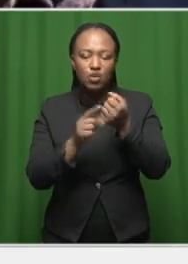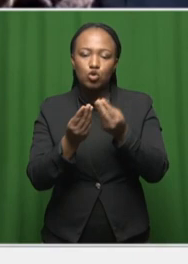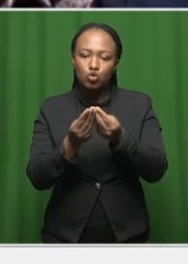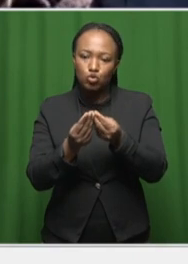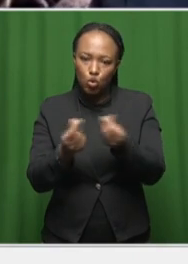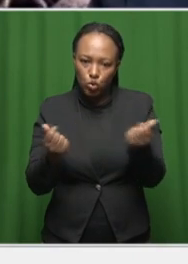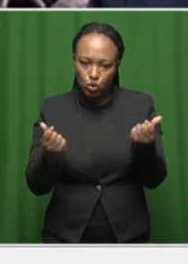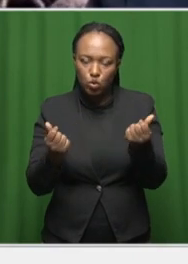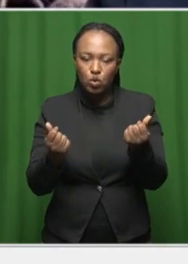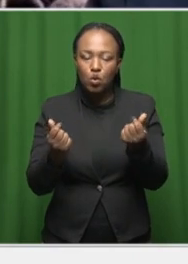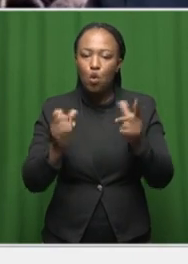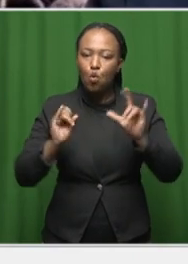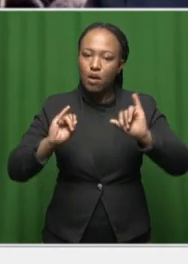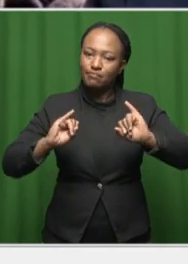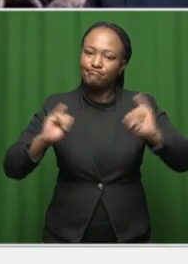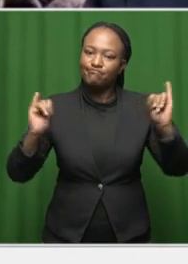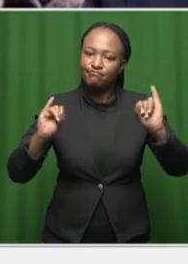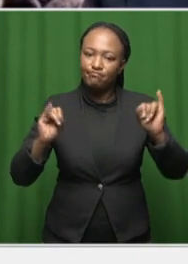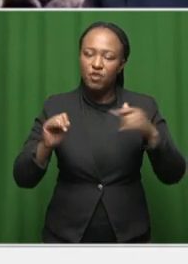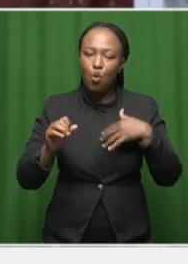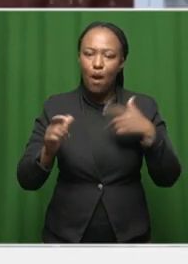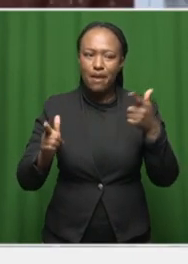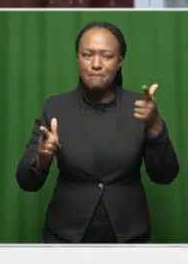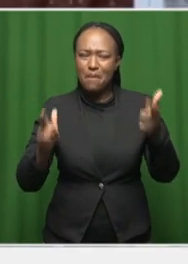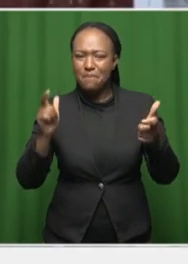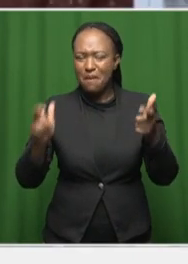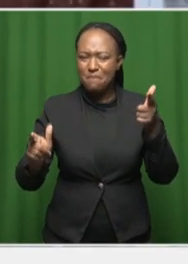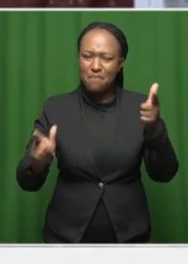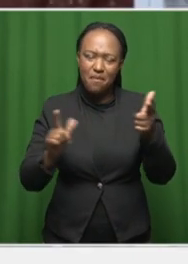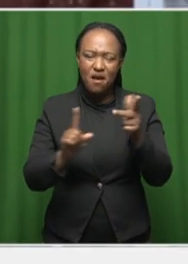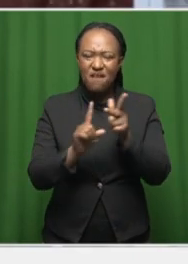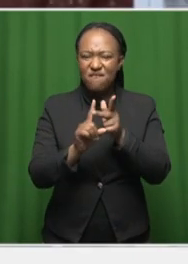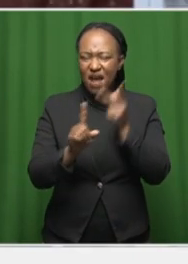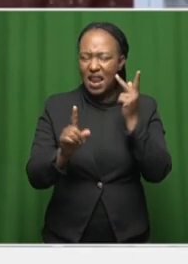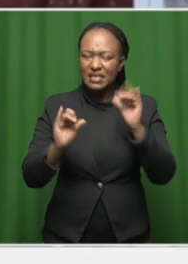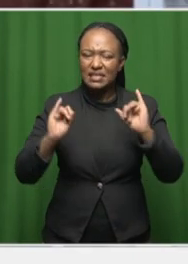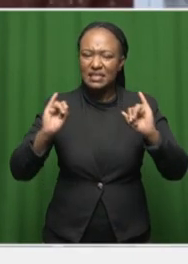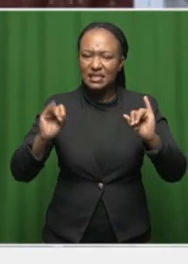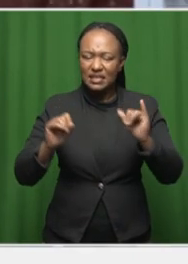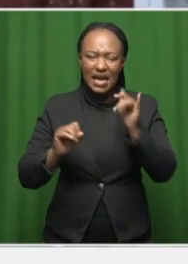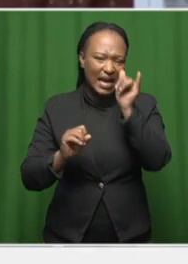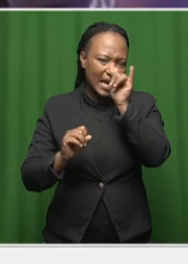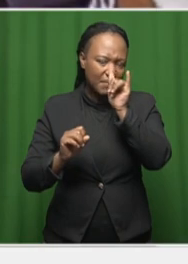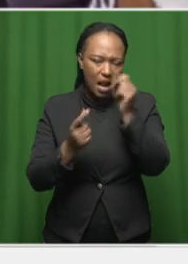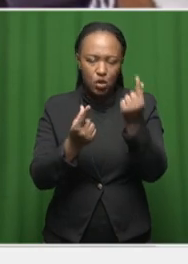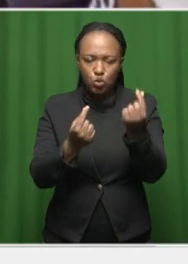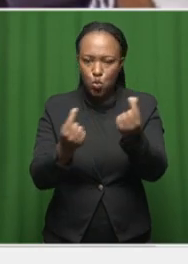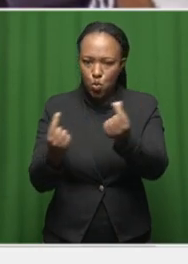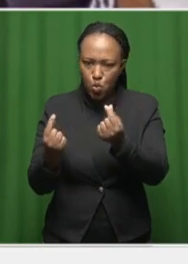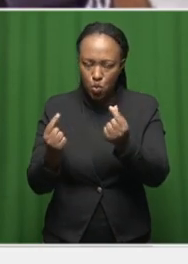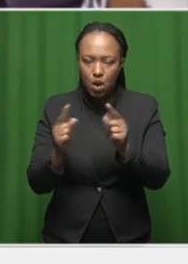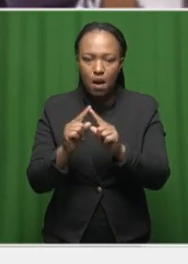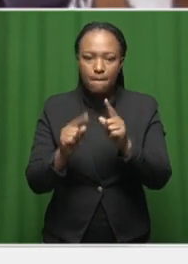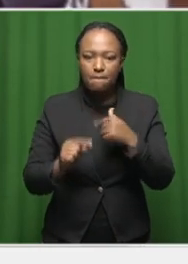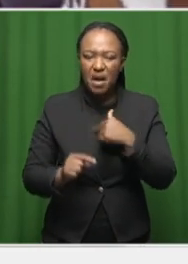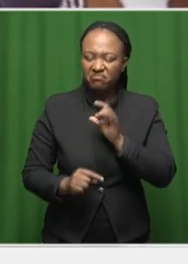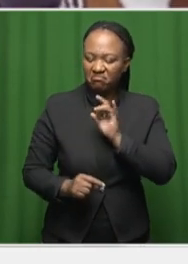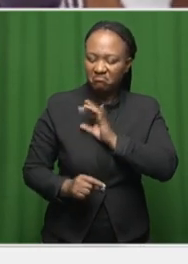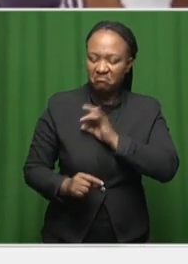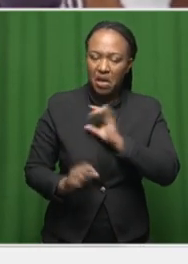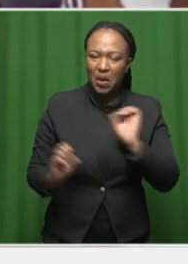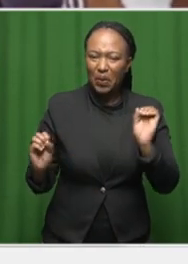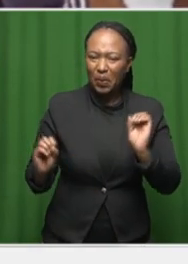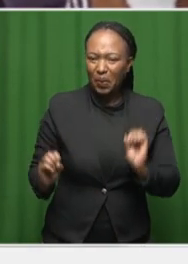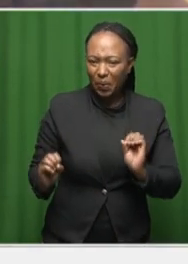to ever-escalating and rampant gun violence of brazen criminals committing this act without fear of any